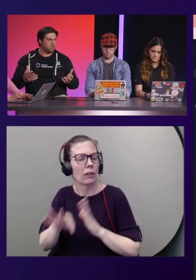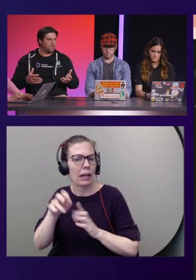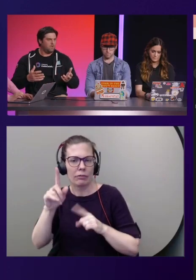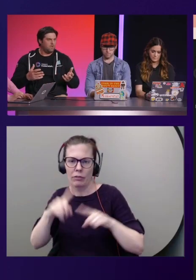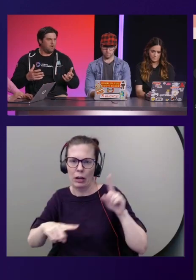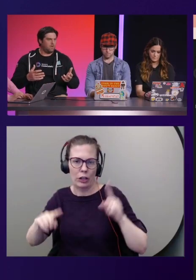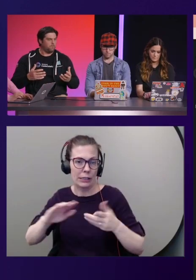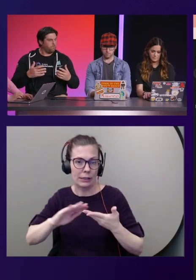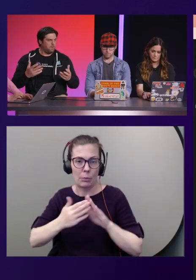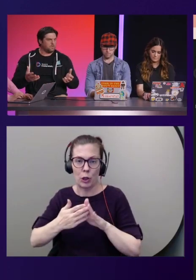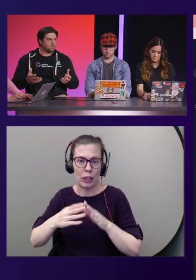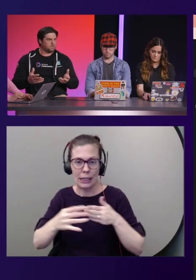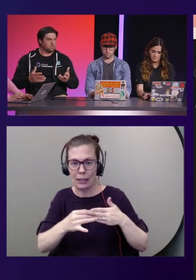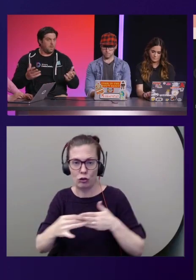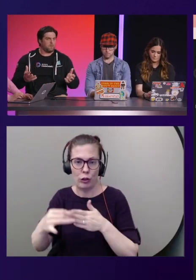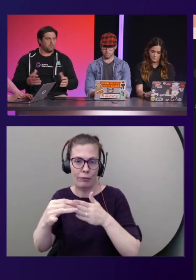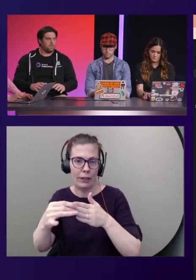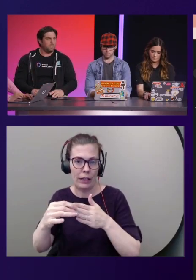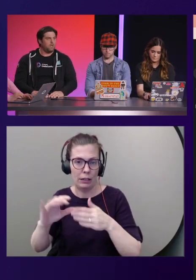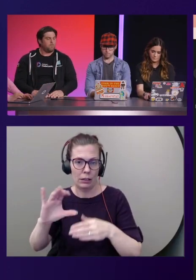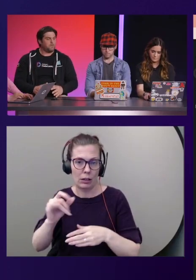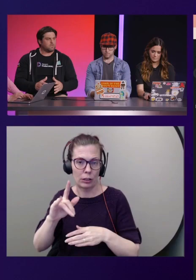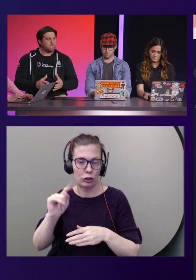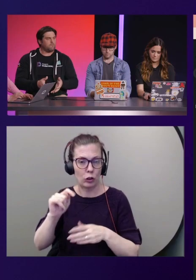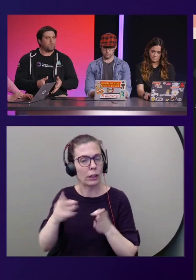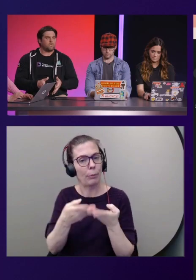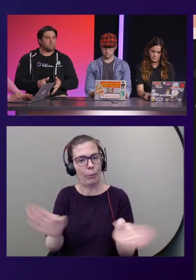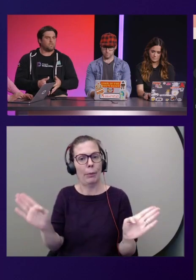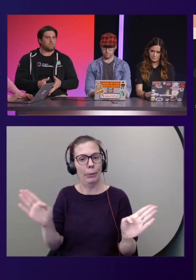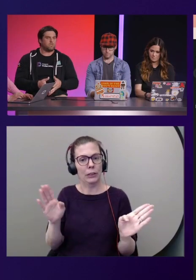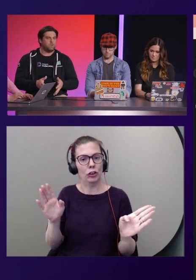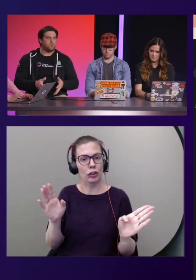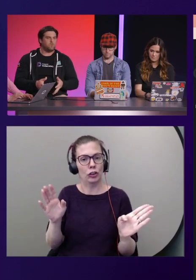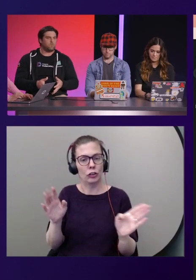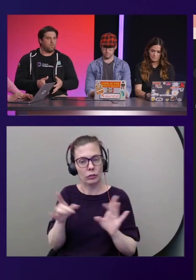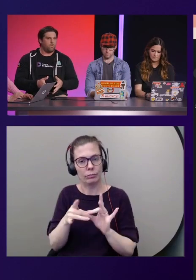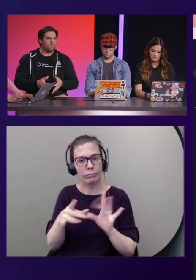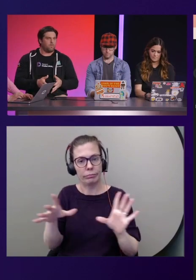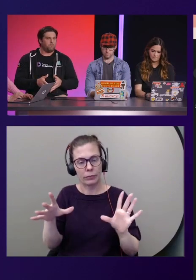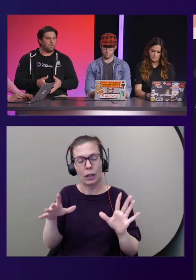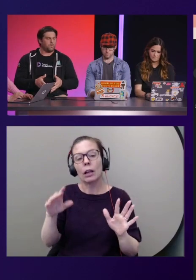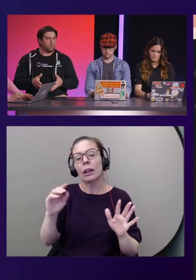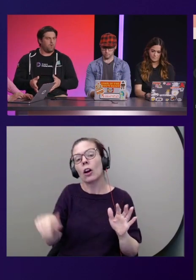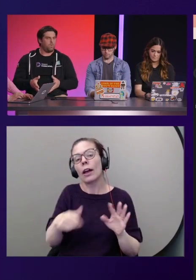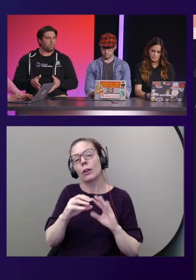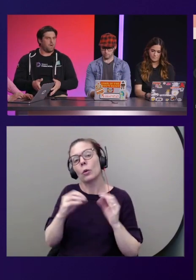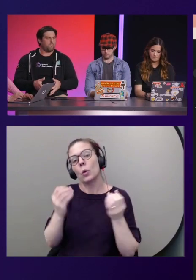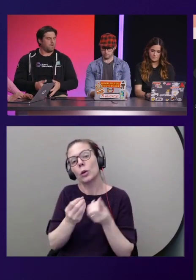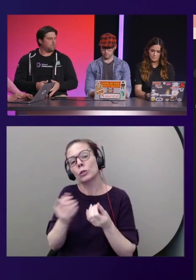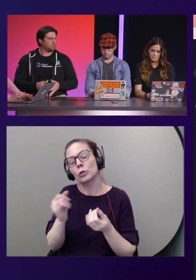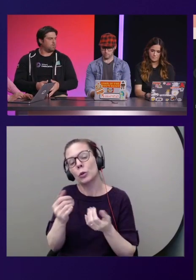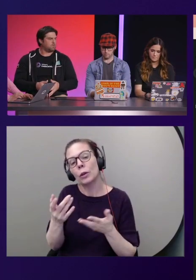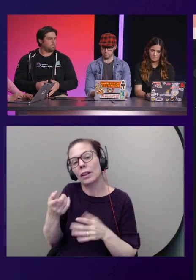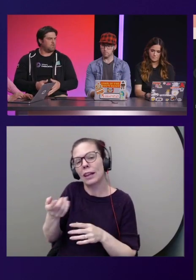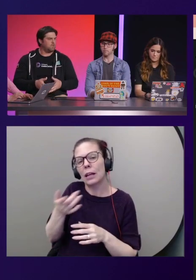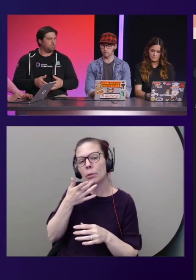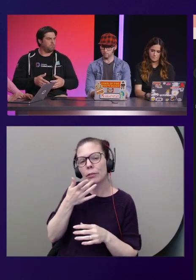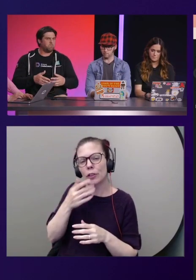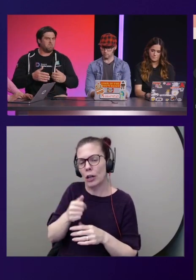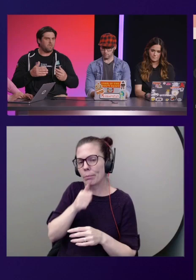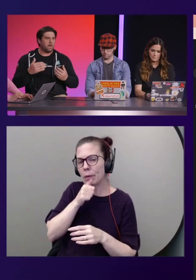that are published publicly. But there's a lot of organizations too that want to build their own private